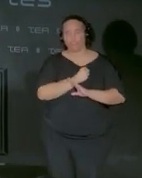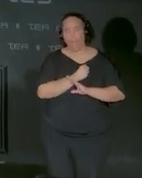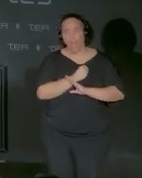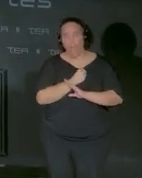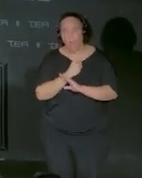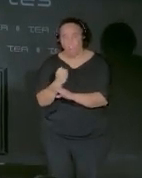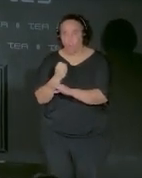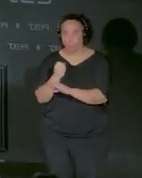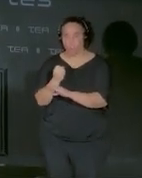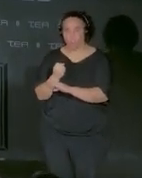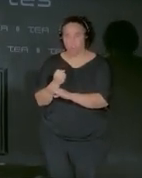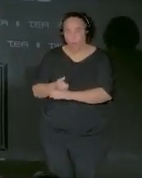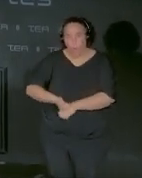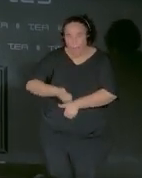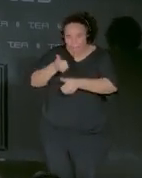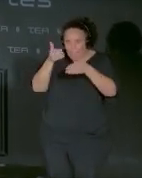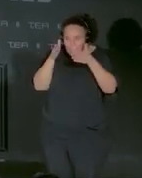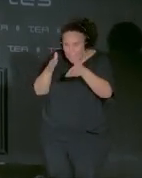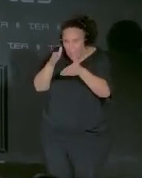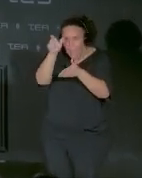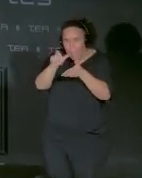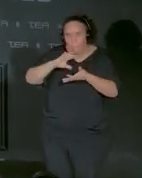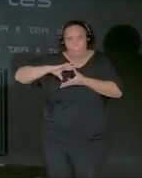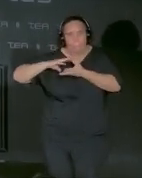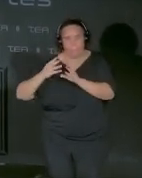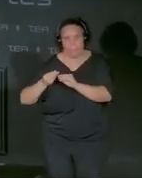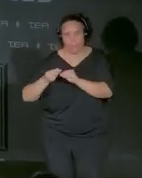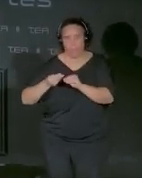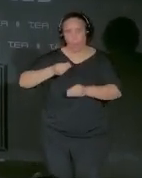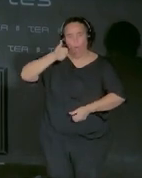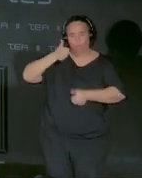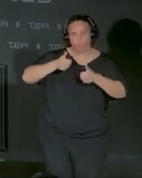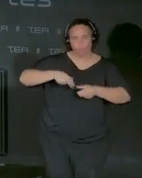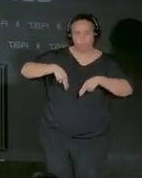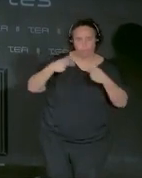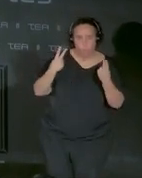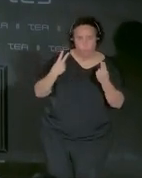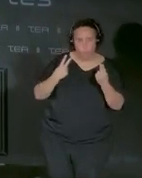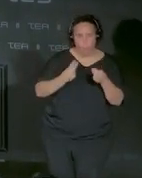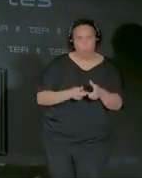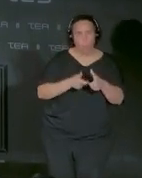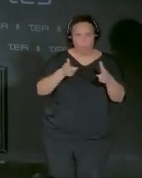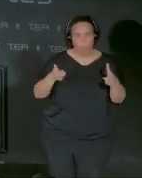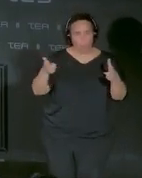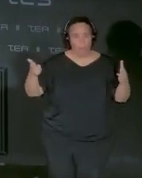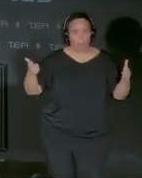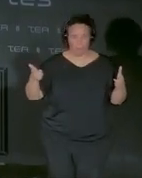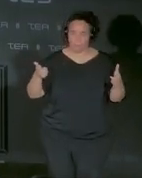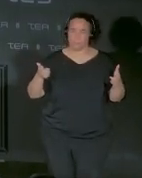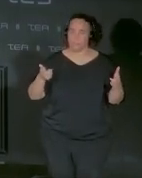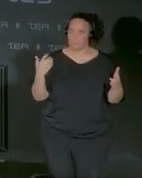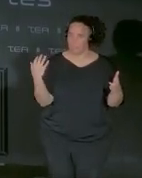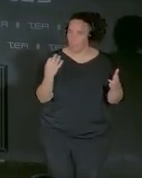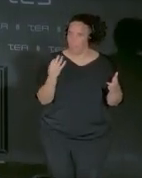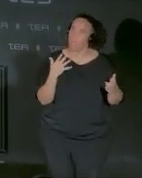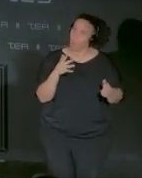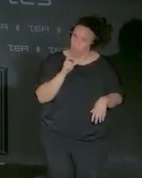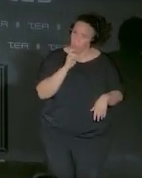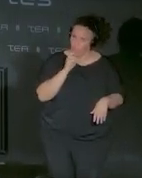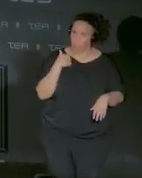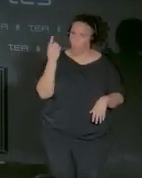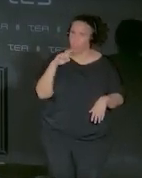other calls, but it's difficult because you have commission members that really love movies and series, and they don't really identify